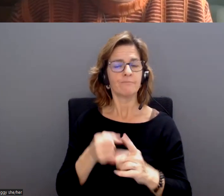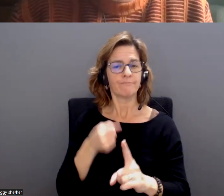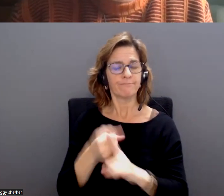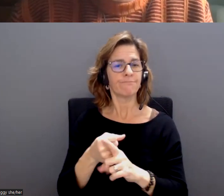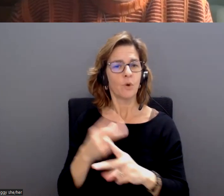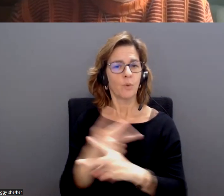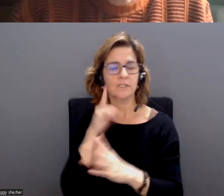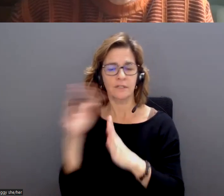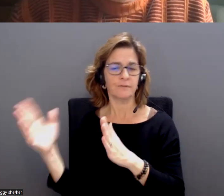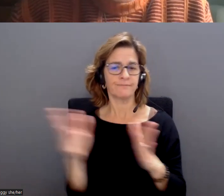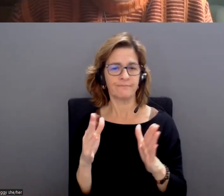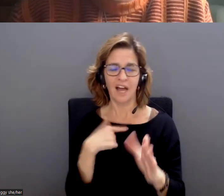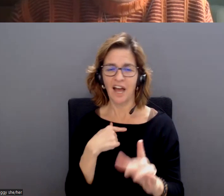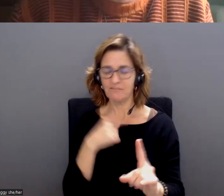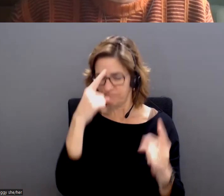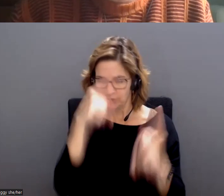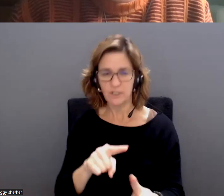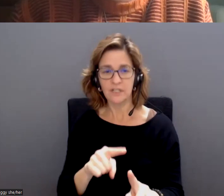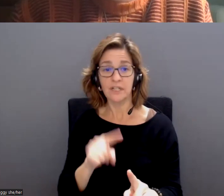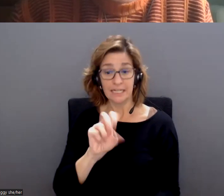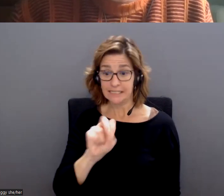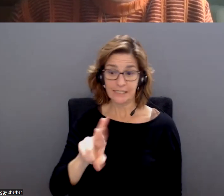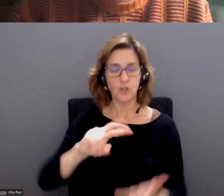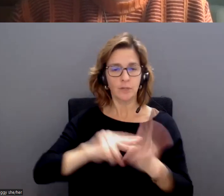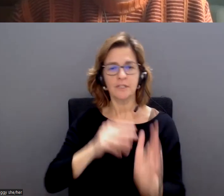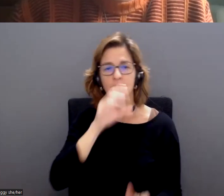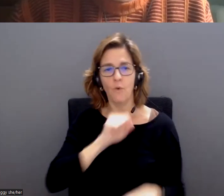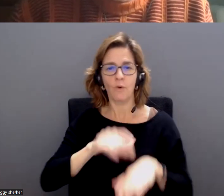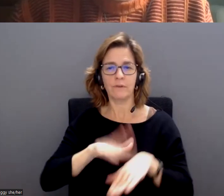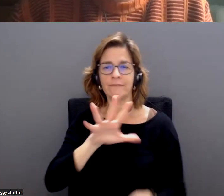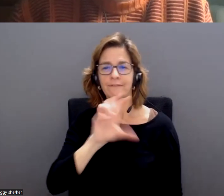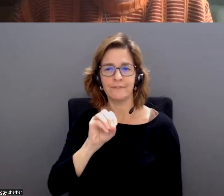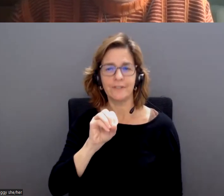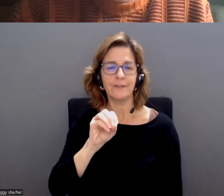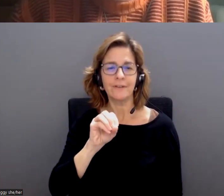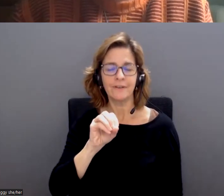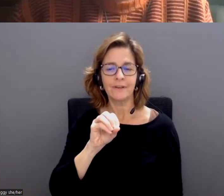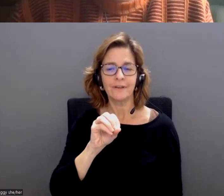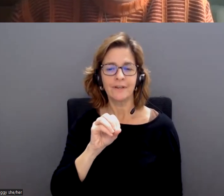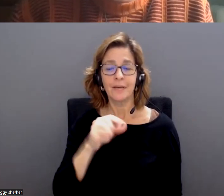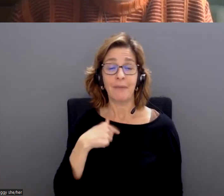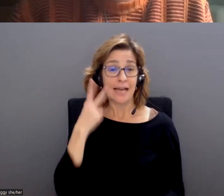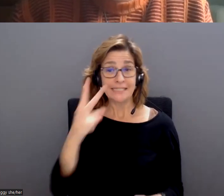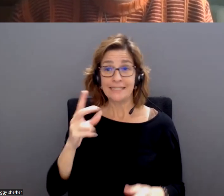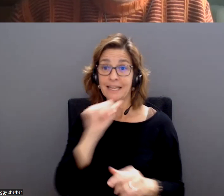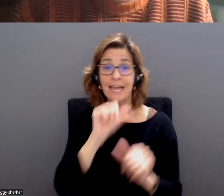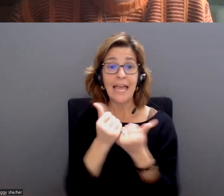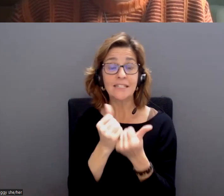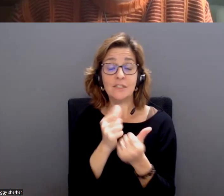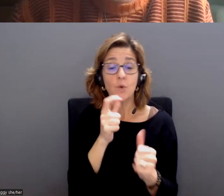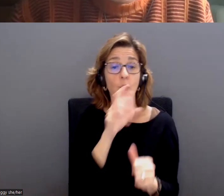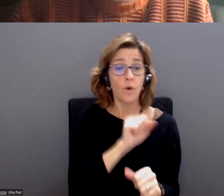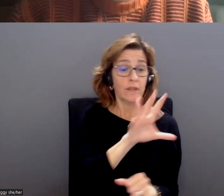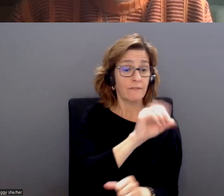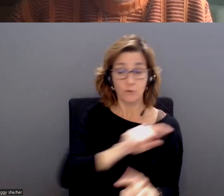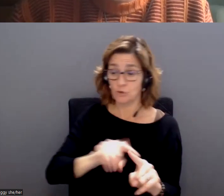at 50 plus. A lot of agencies cut people off, and I see individuals in that 50, 60 range that really